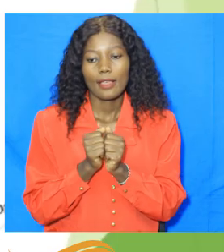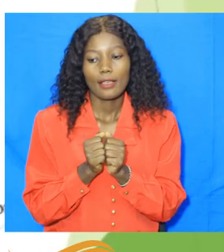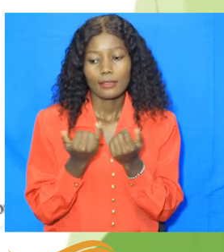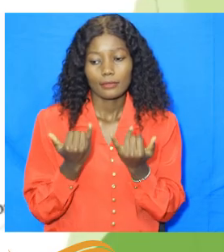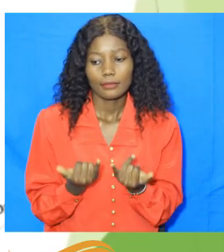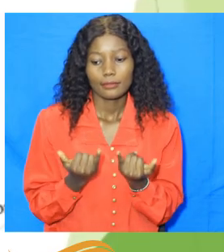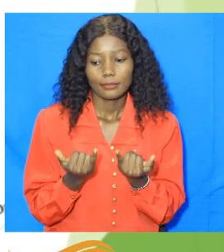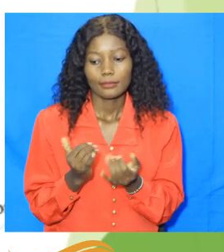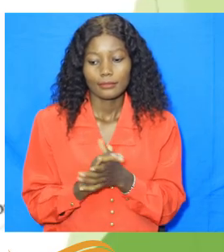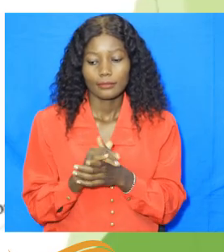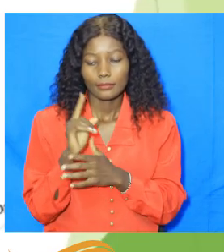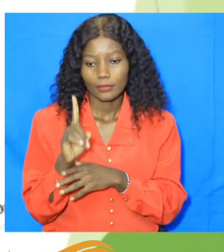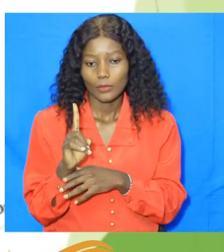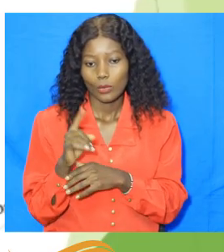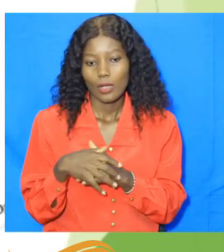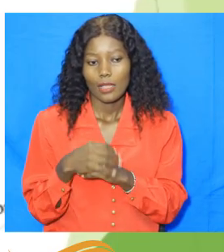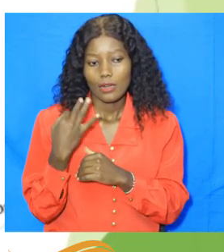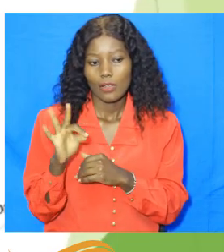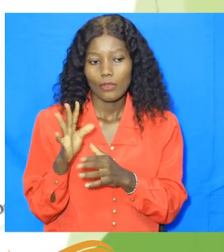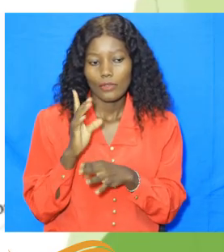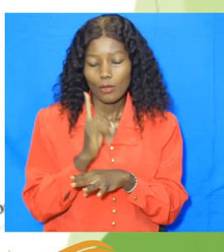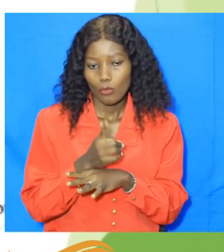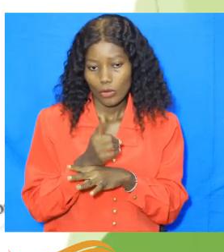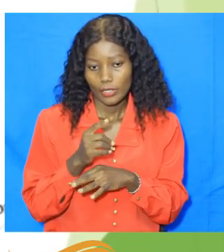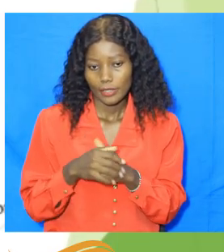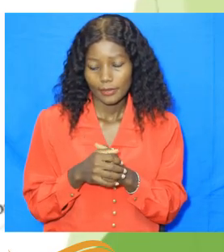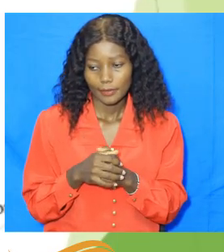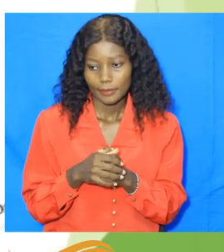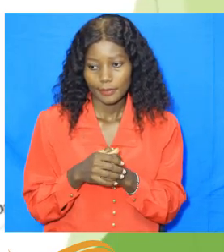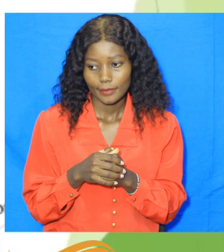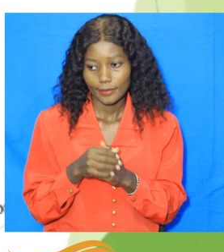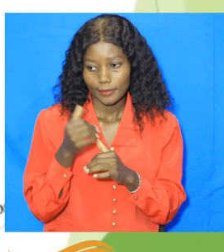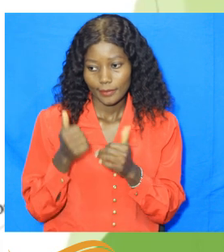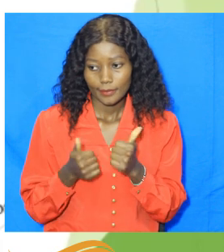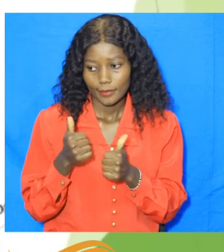So, one of the warnings that,